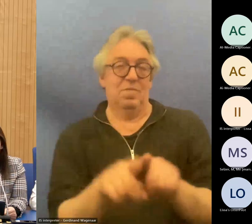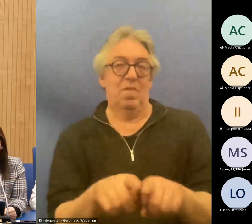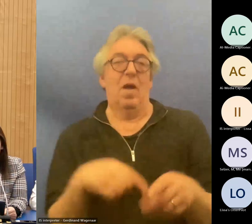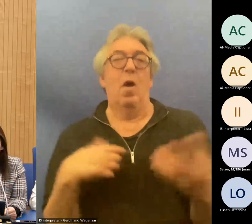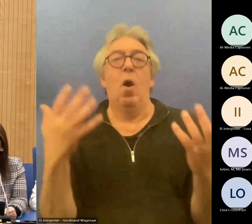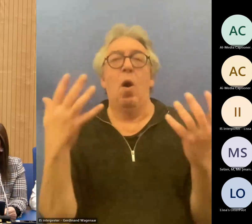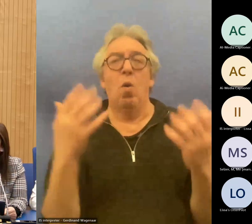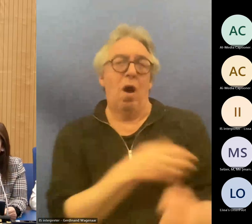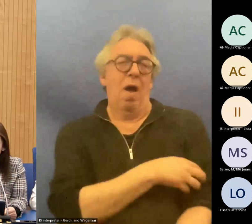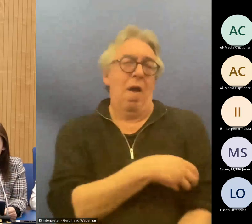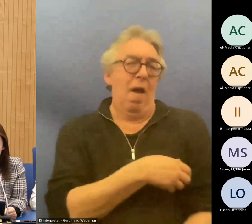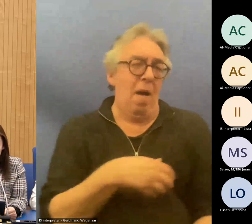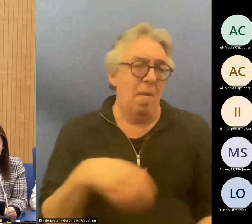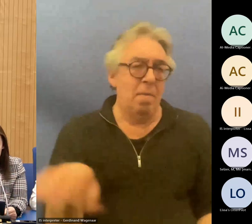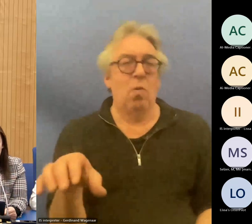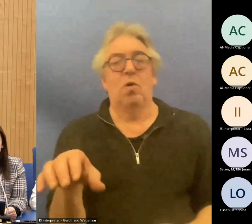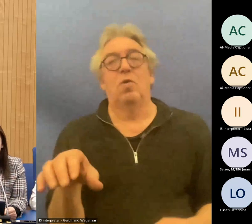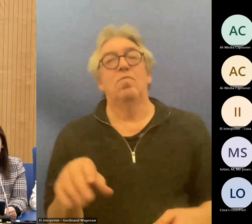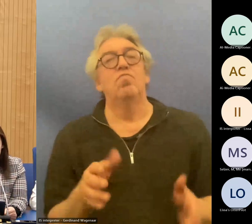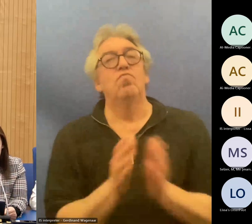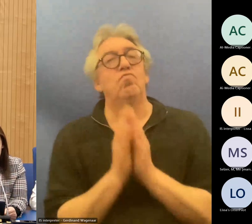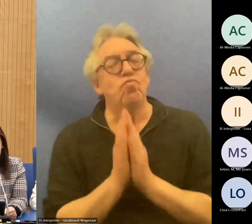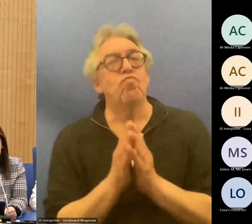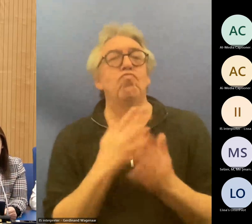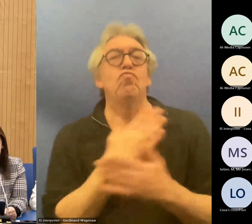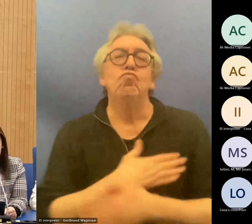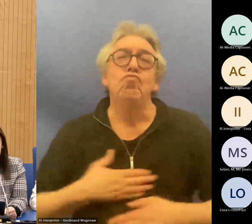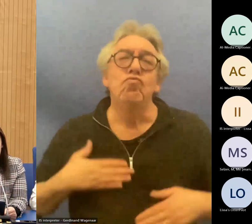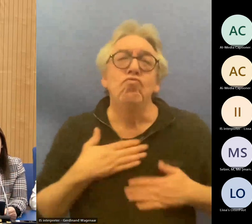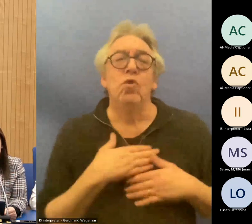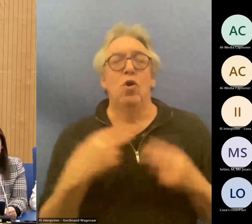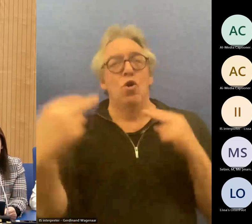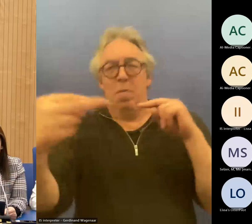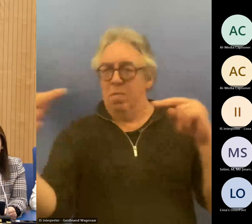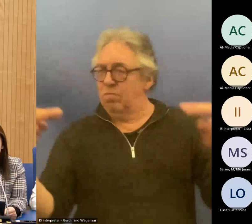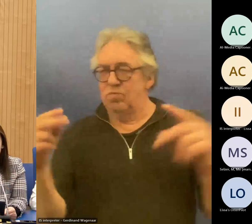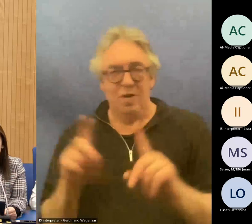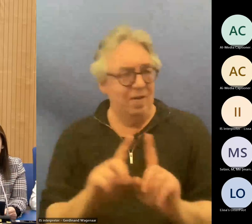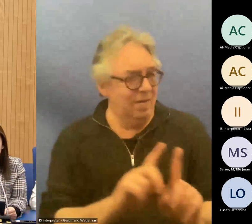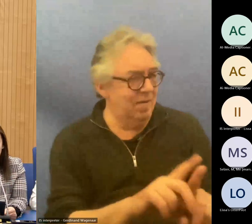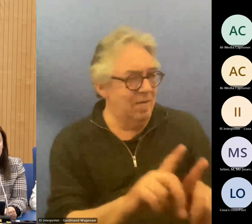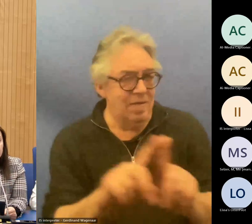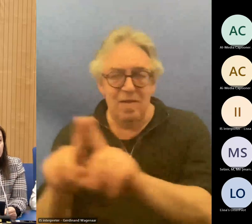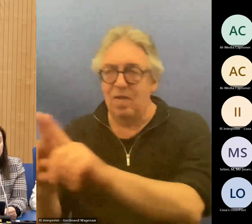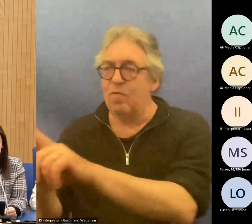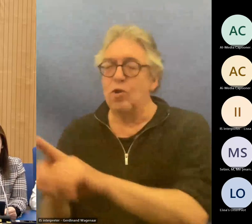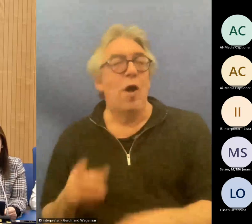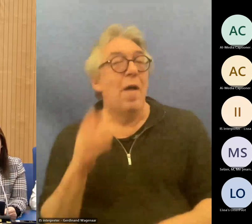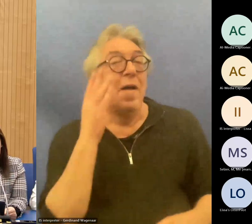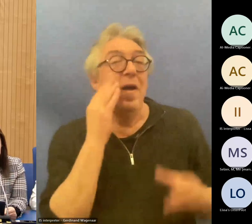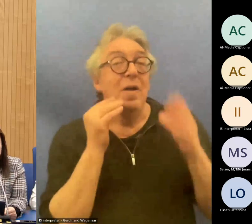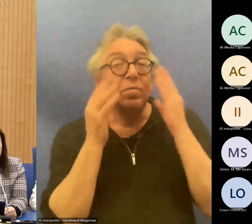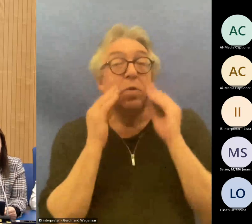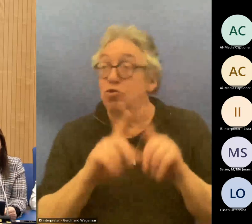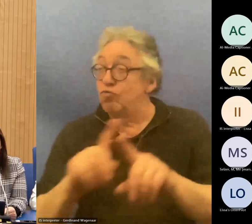empowerment, let us embrace the diversity of perspectives and experiences that enrich our collective